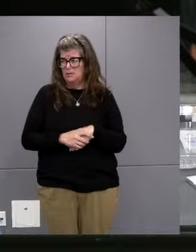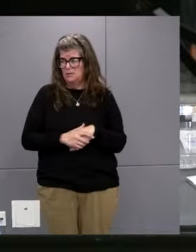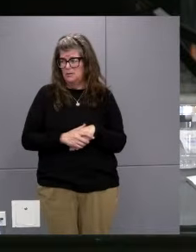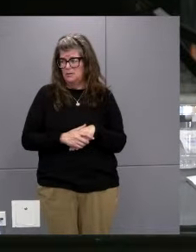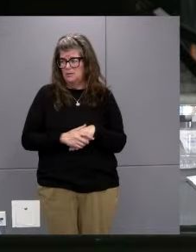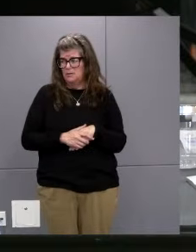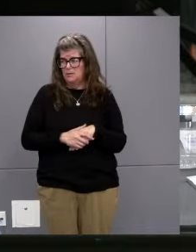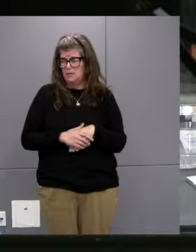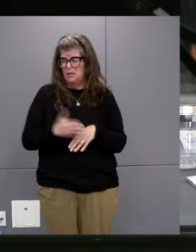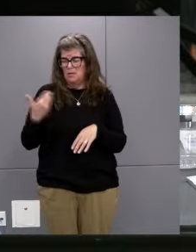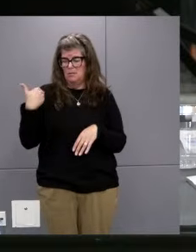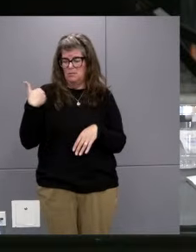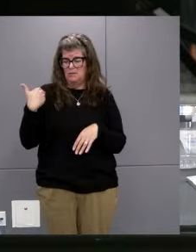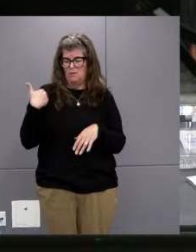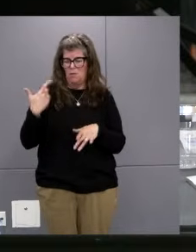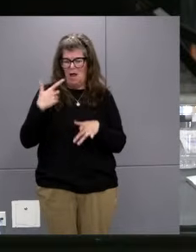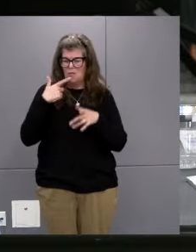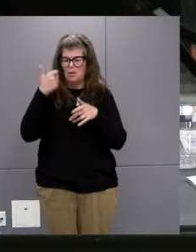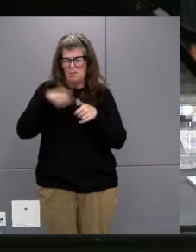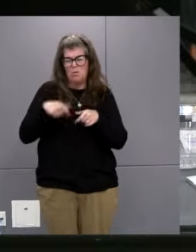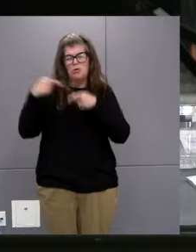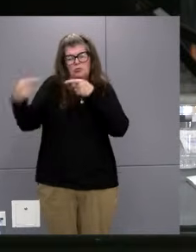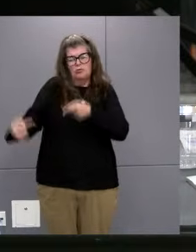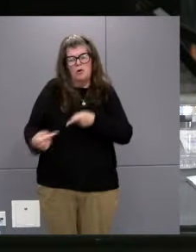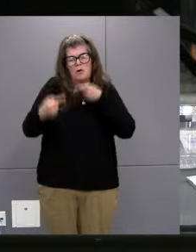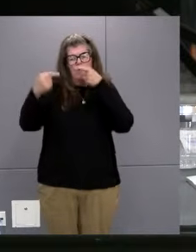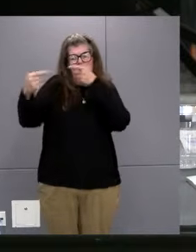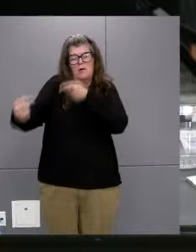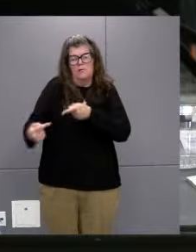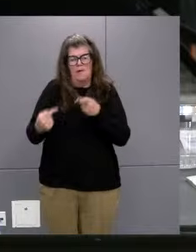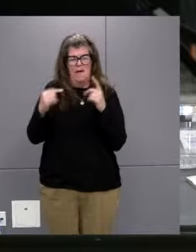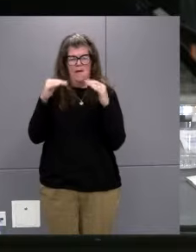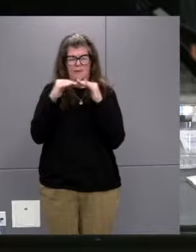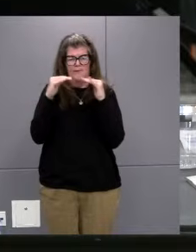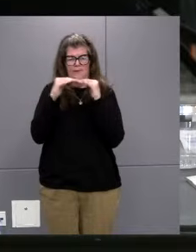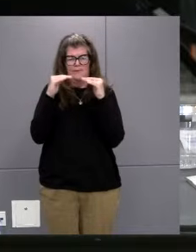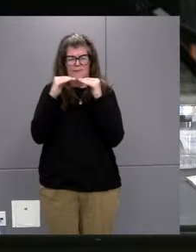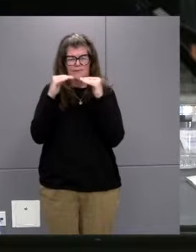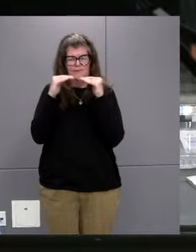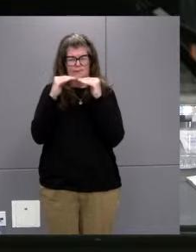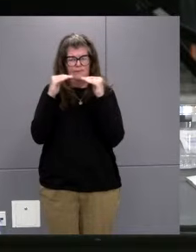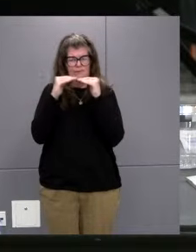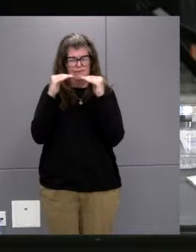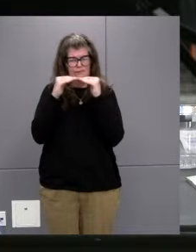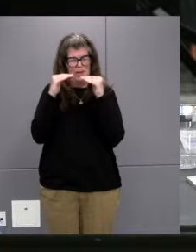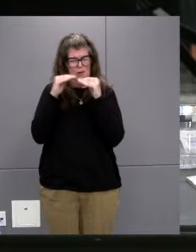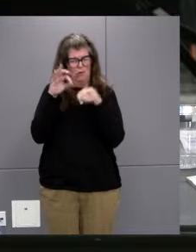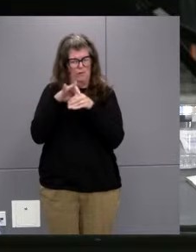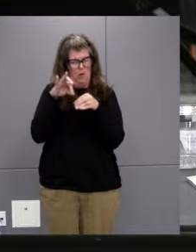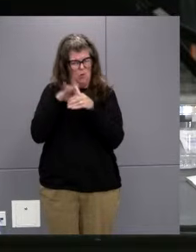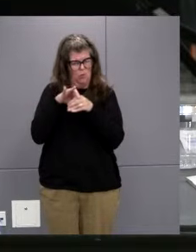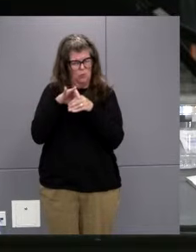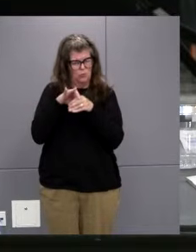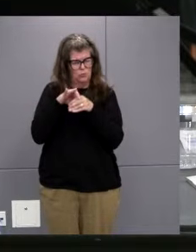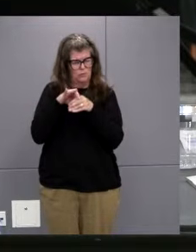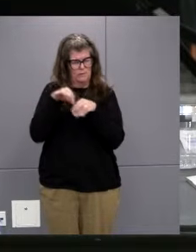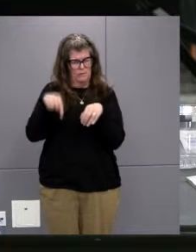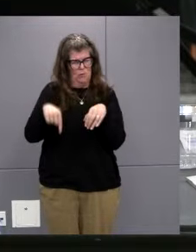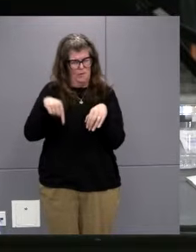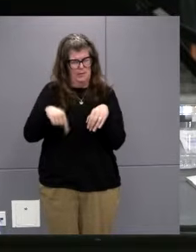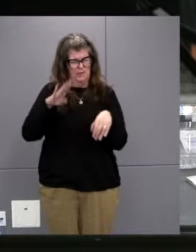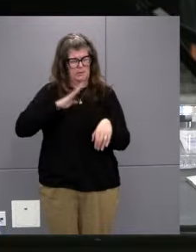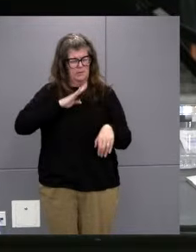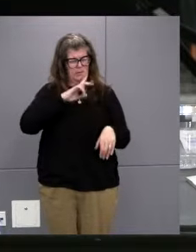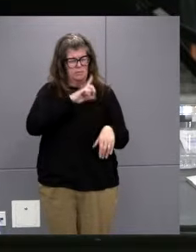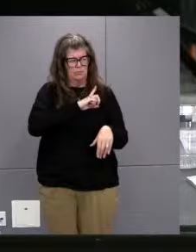the board, there was already a struggle with getting a fair, just, and equitable vote. And I